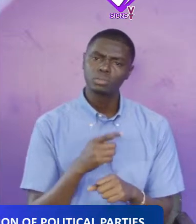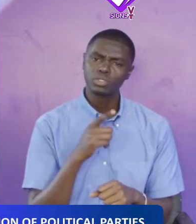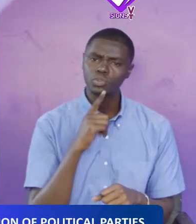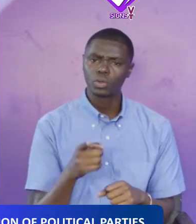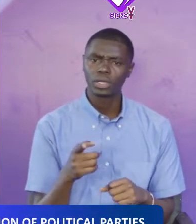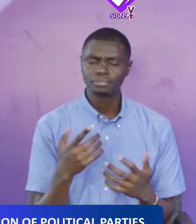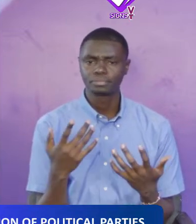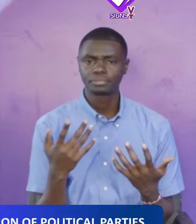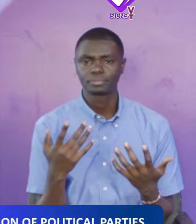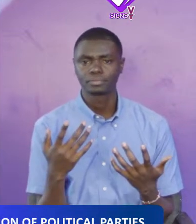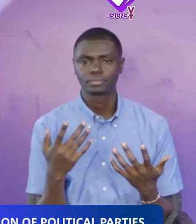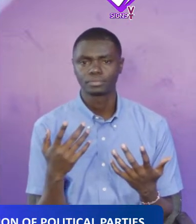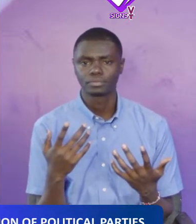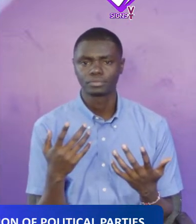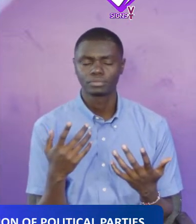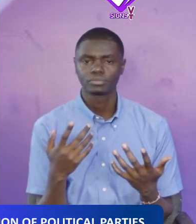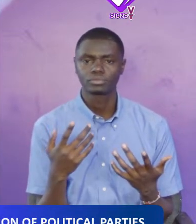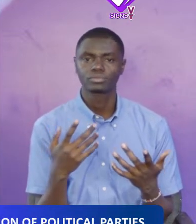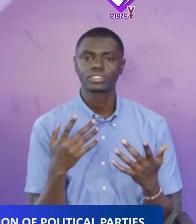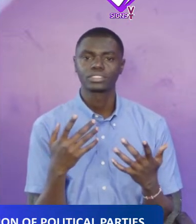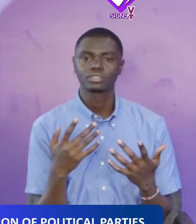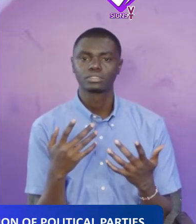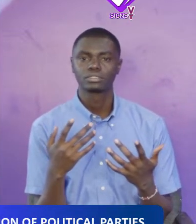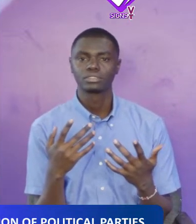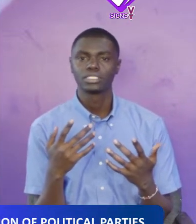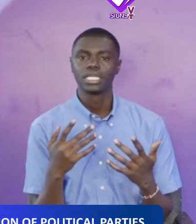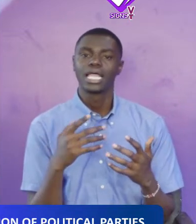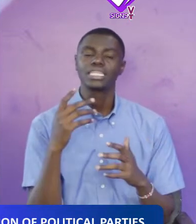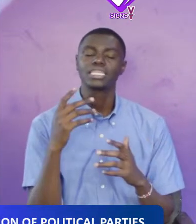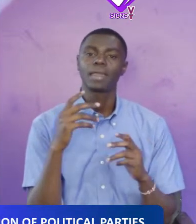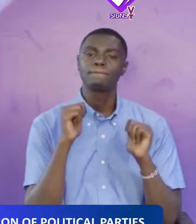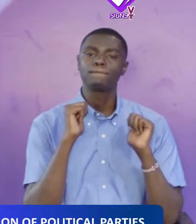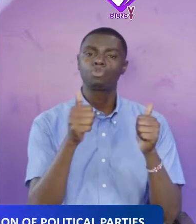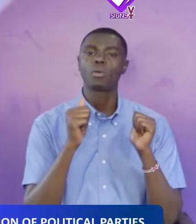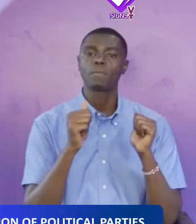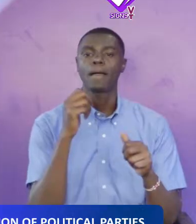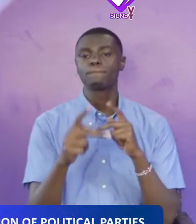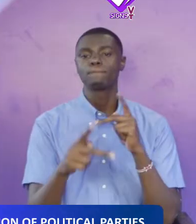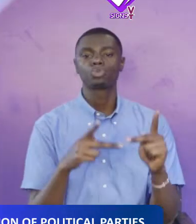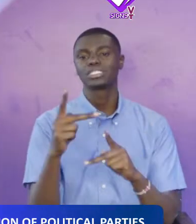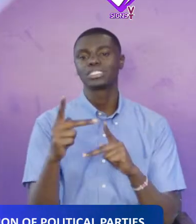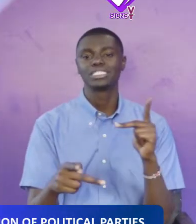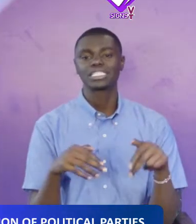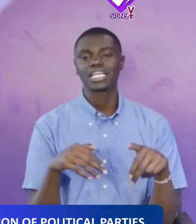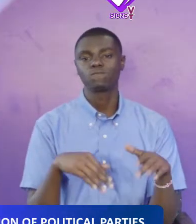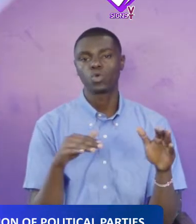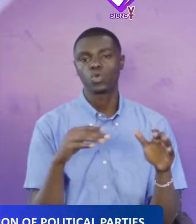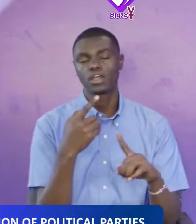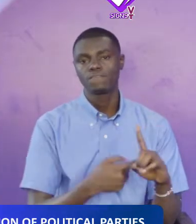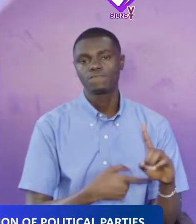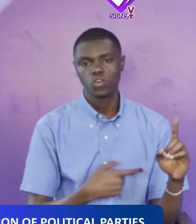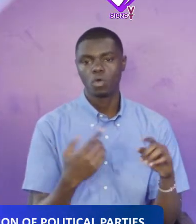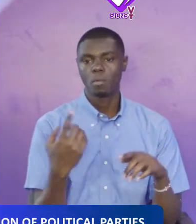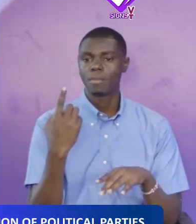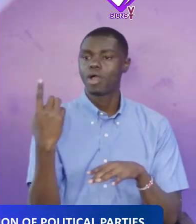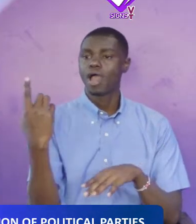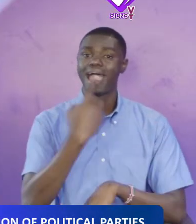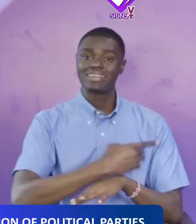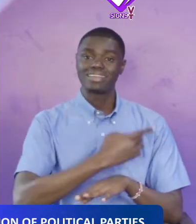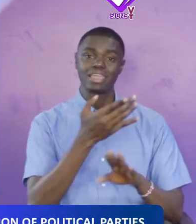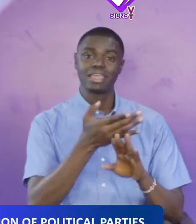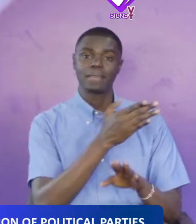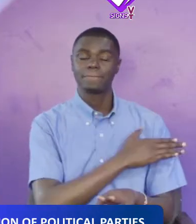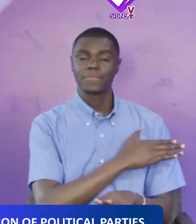that the proper procedures are followed from, of course, a day before the